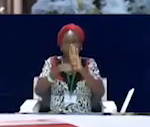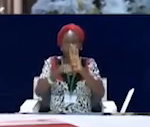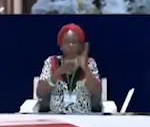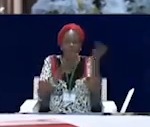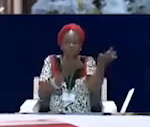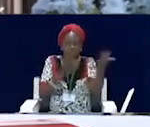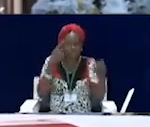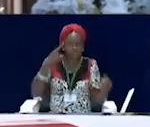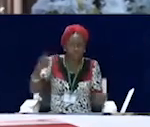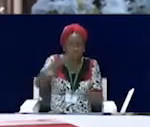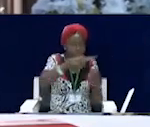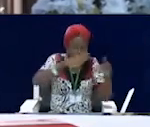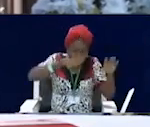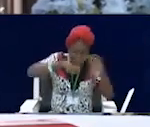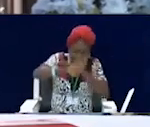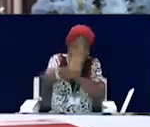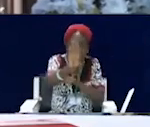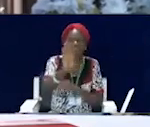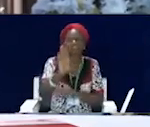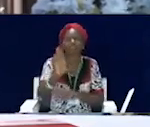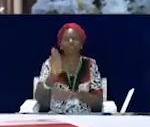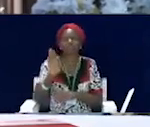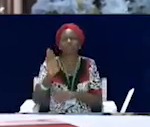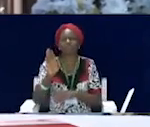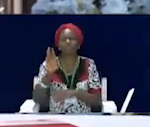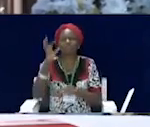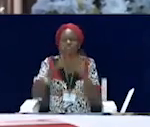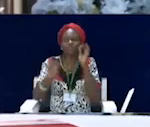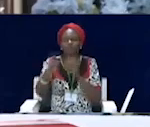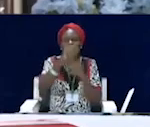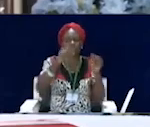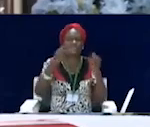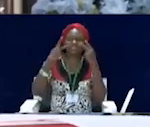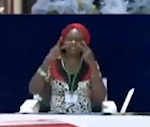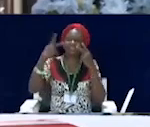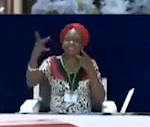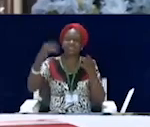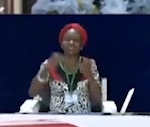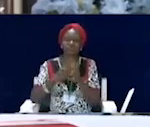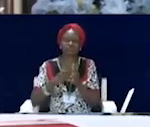waiting for you to enter into. If only you can see it.